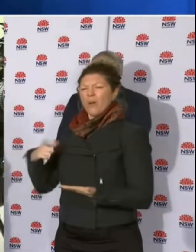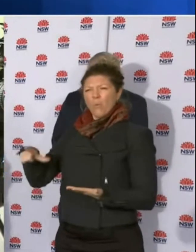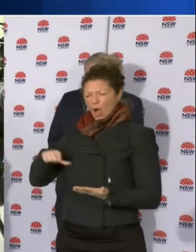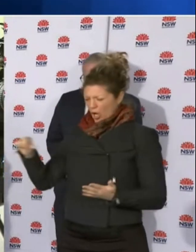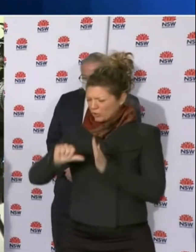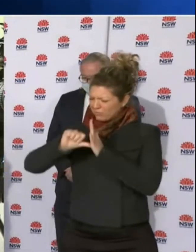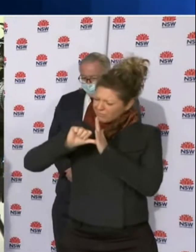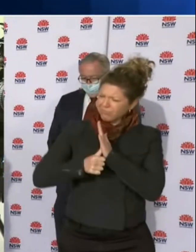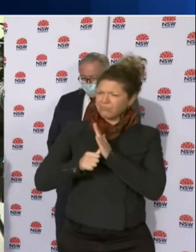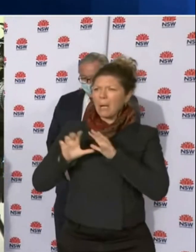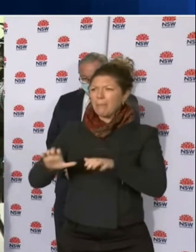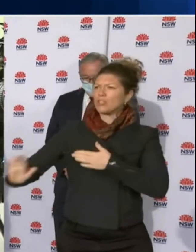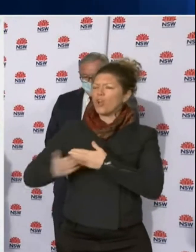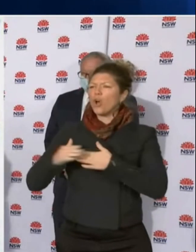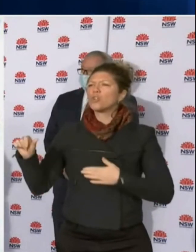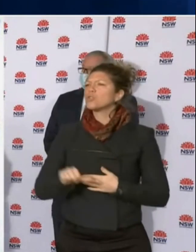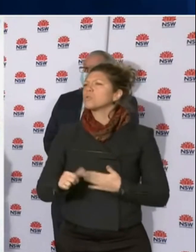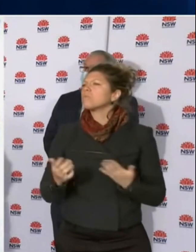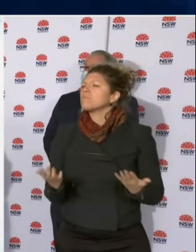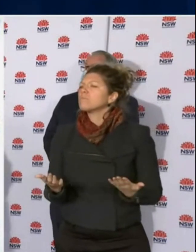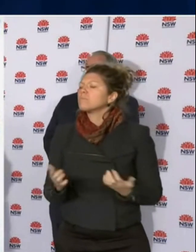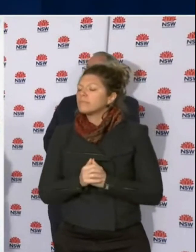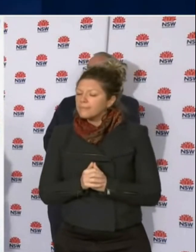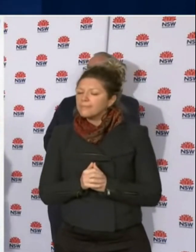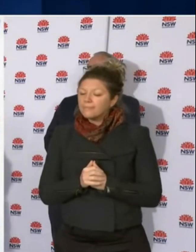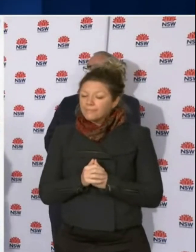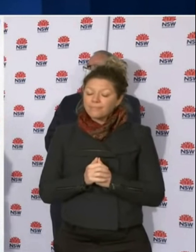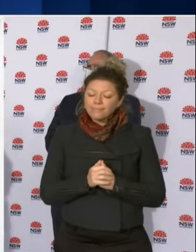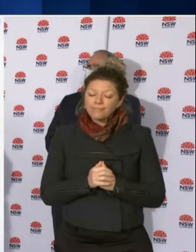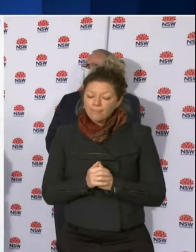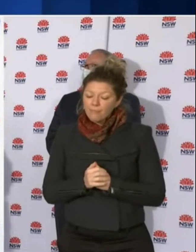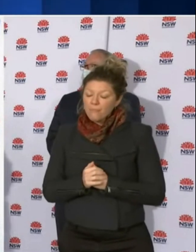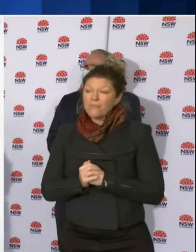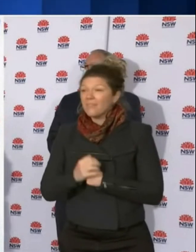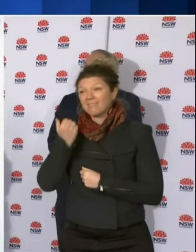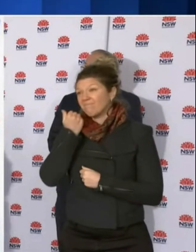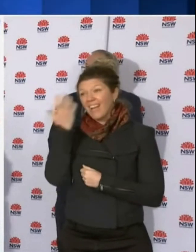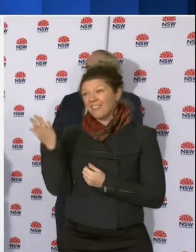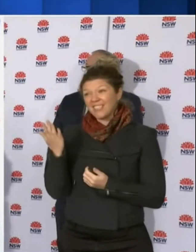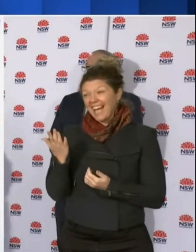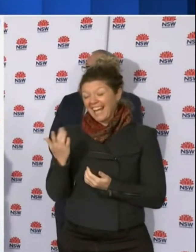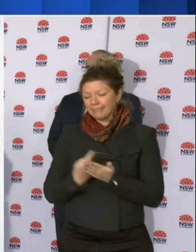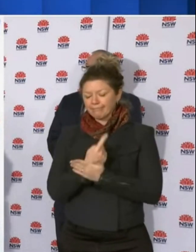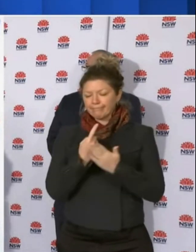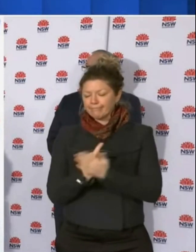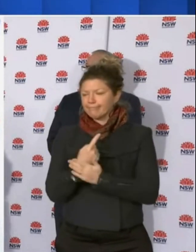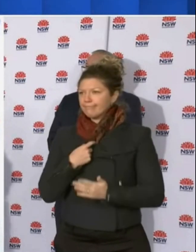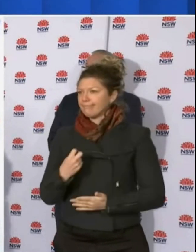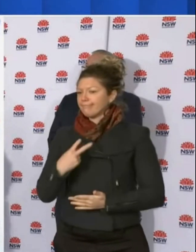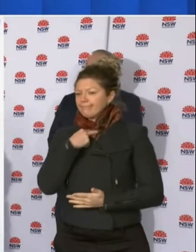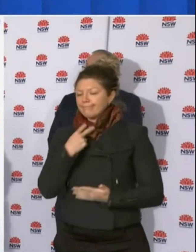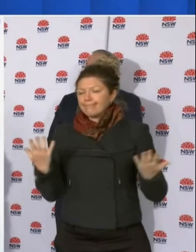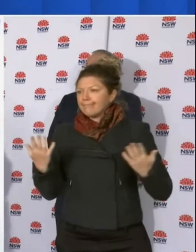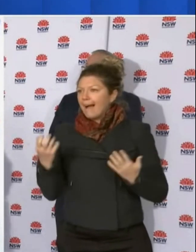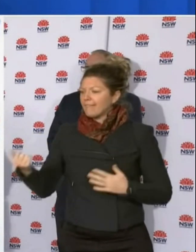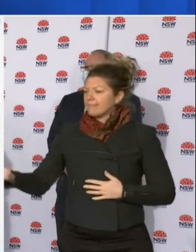beaches should be closed? I look, every single day police get disappointed with the inquiries that they make out the back of Crime Stoppers